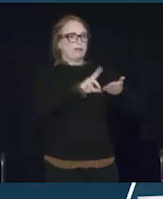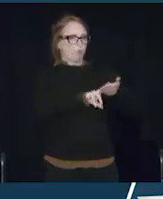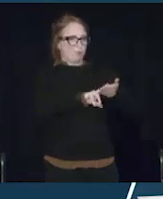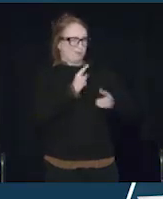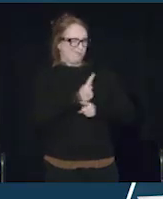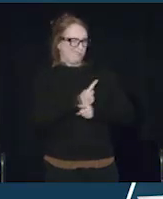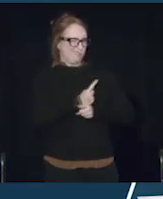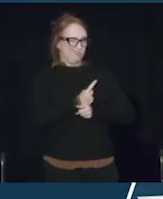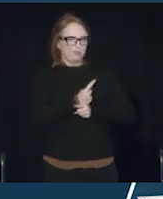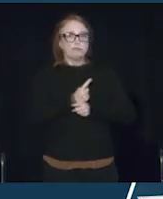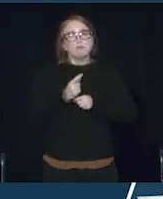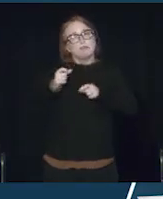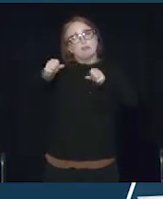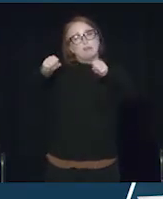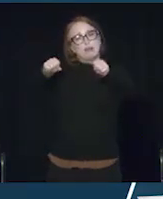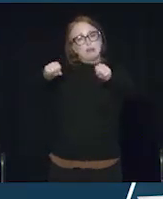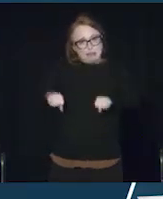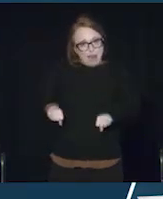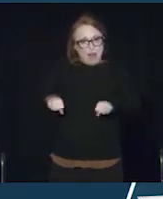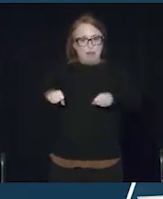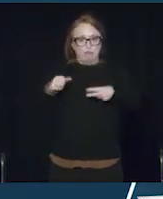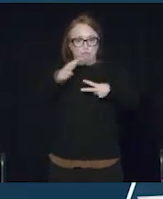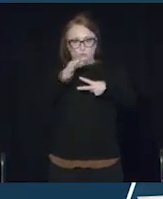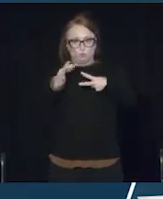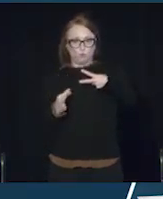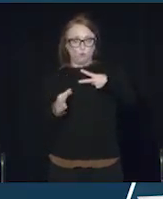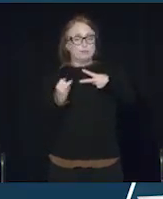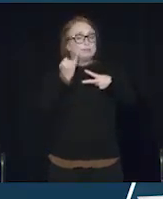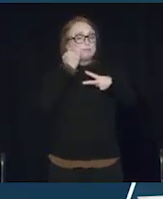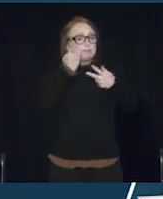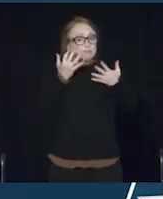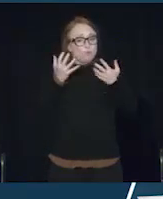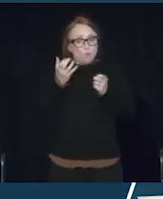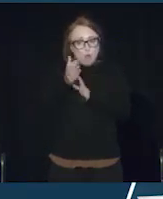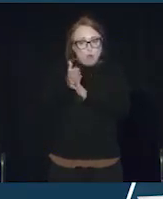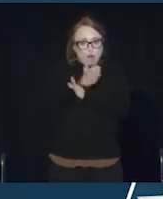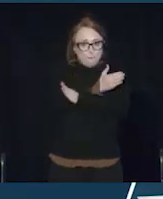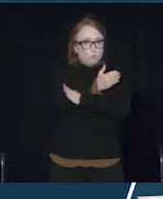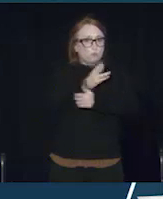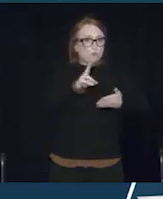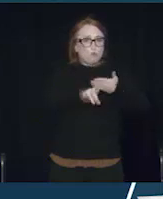They can. It's a choice. If the person wants to remain in pre-enrollment, they can.